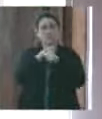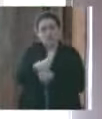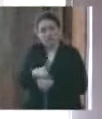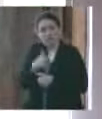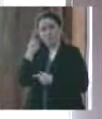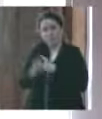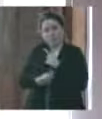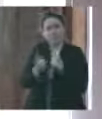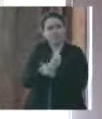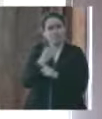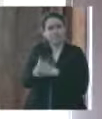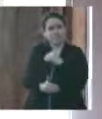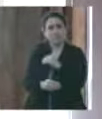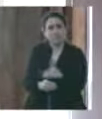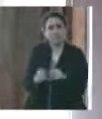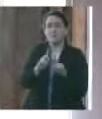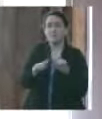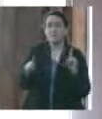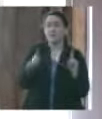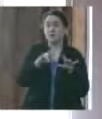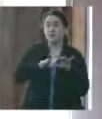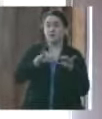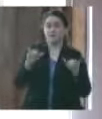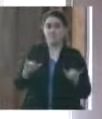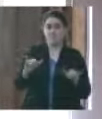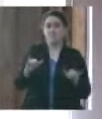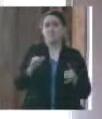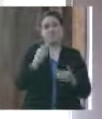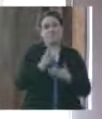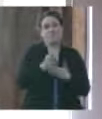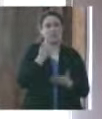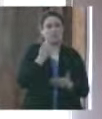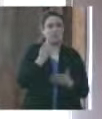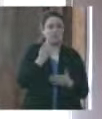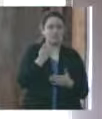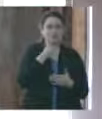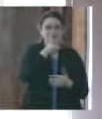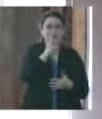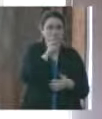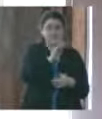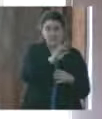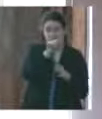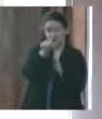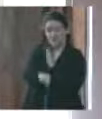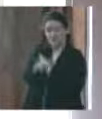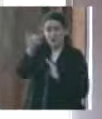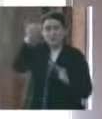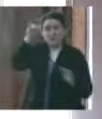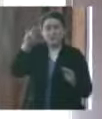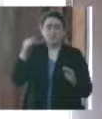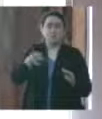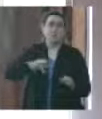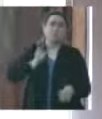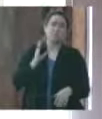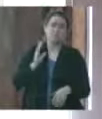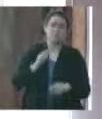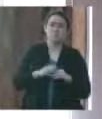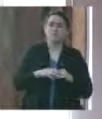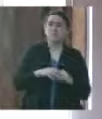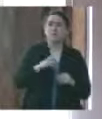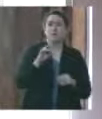is the economic reality that this is a painful experience. So this NGO is actually a kind of buffalo bank